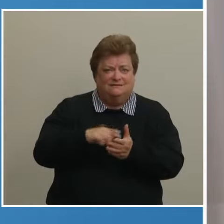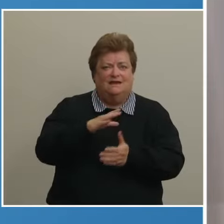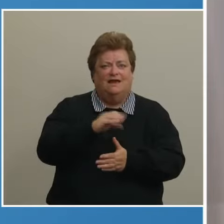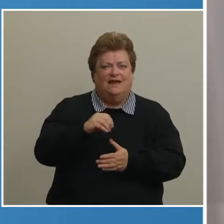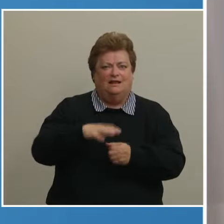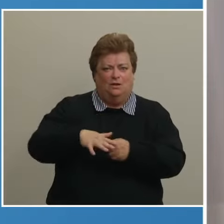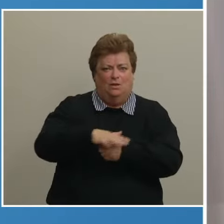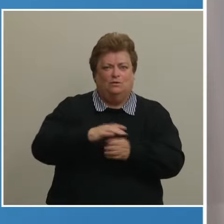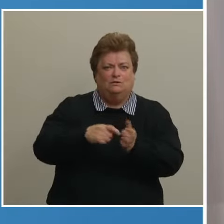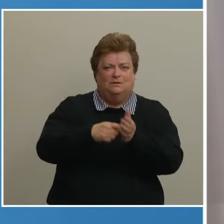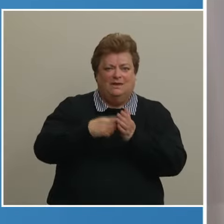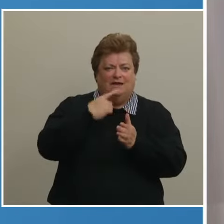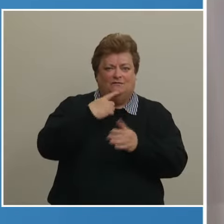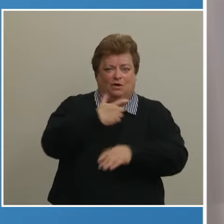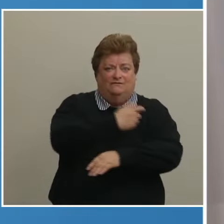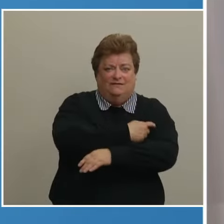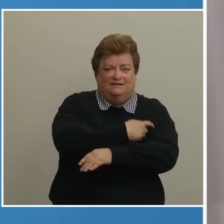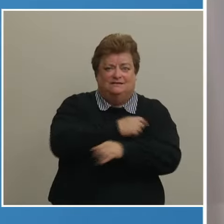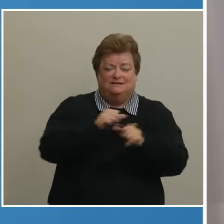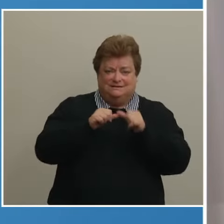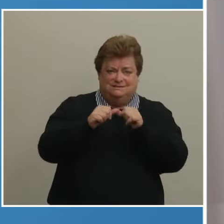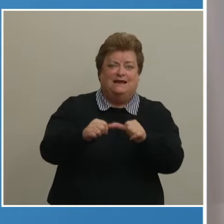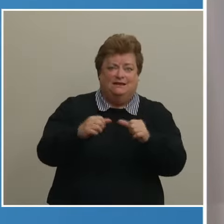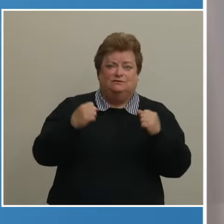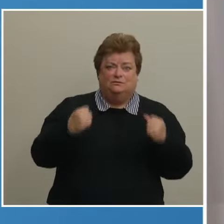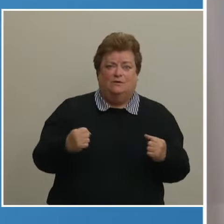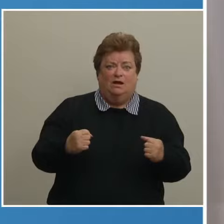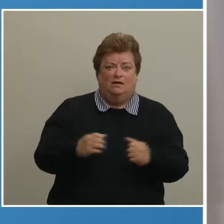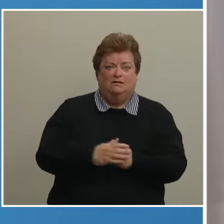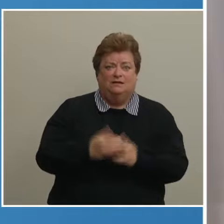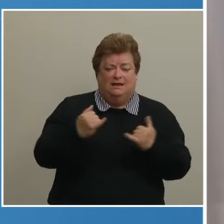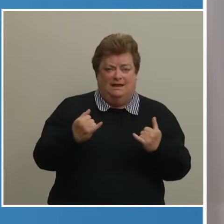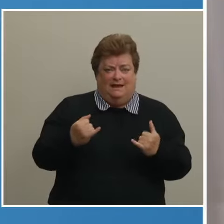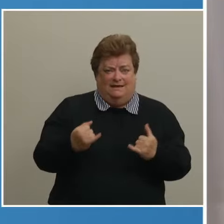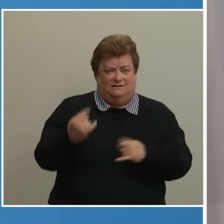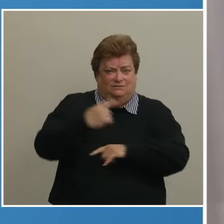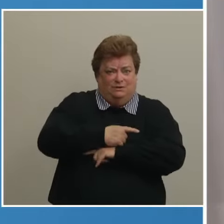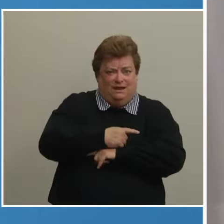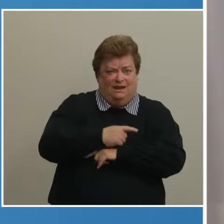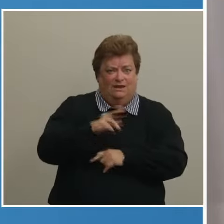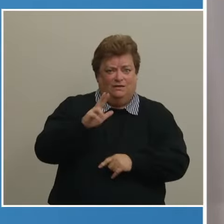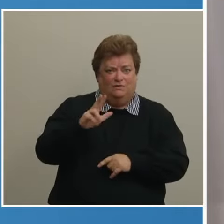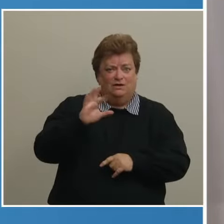and that our local demand for vaccine remains strong. As of today,